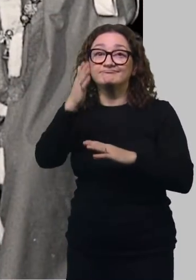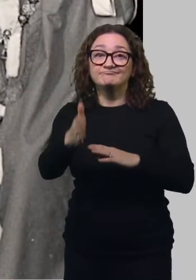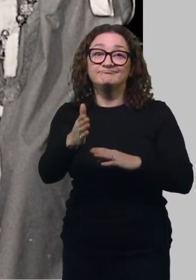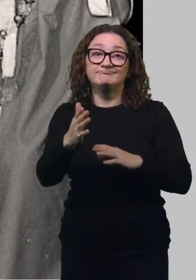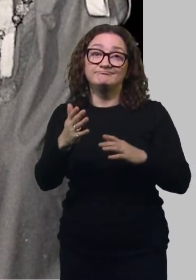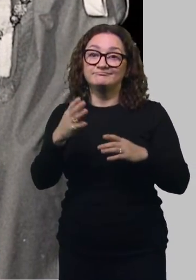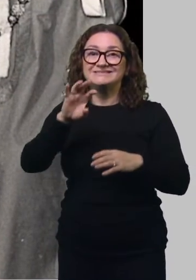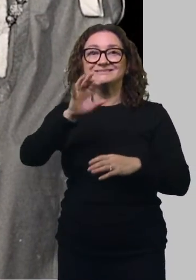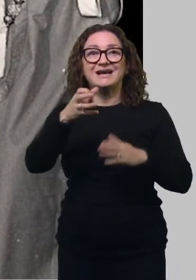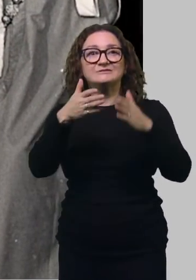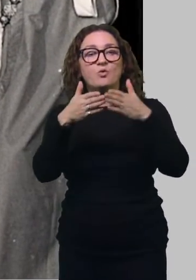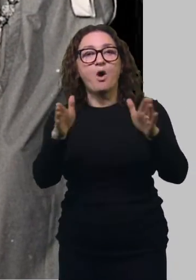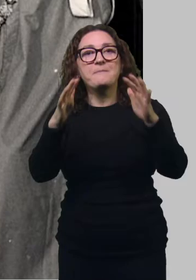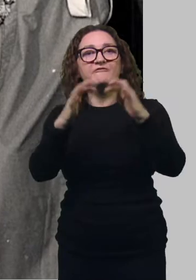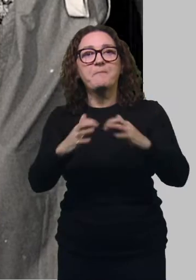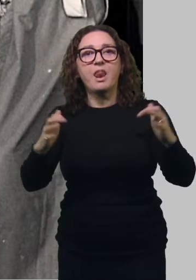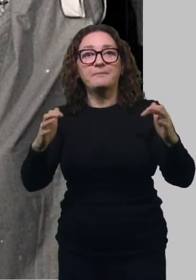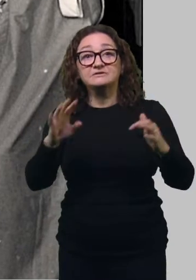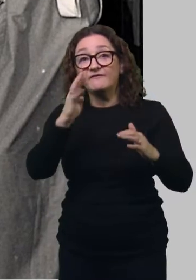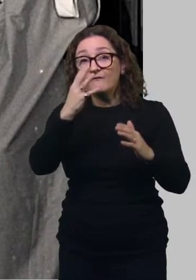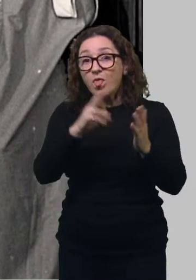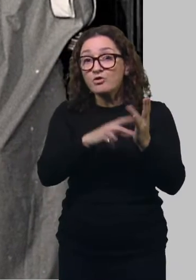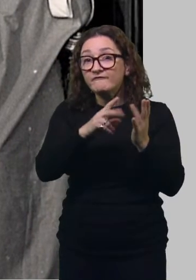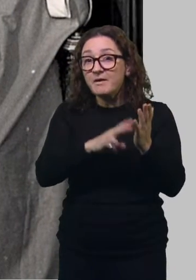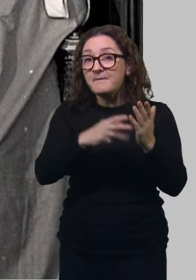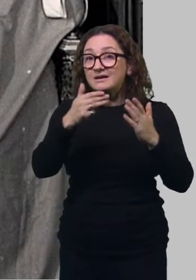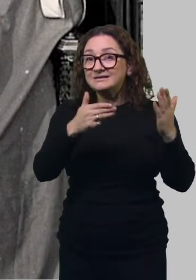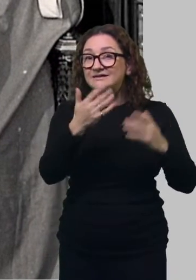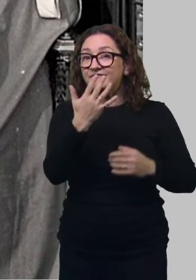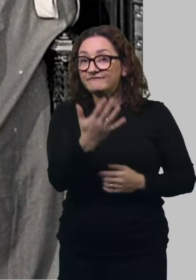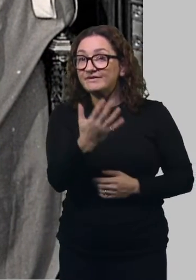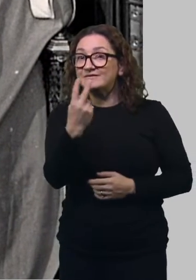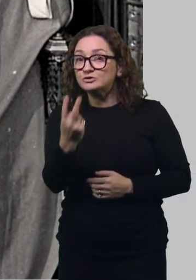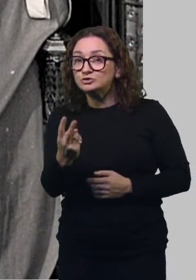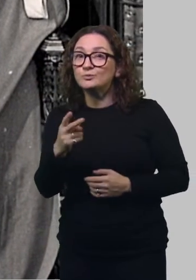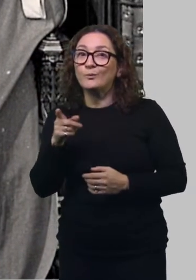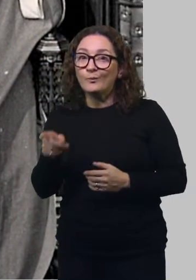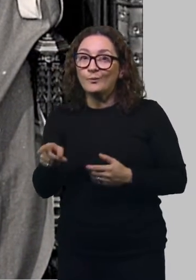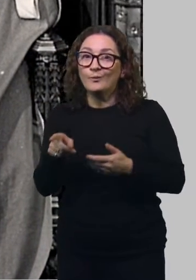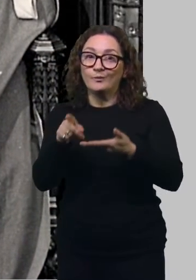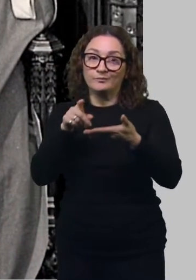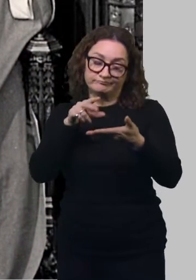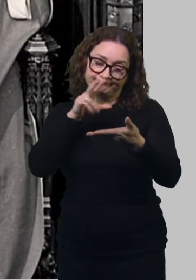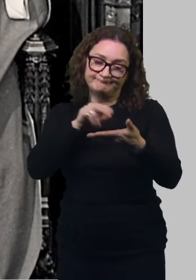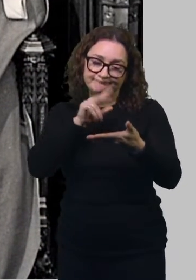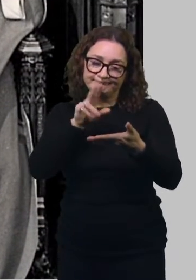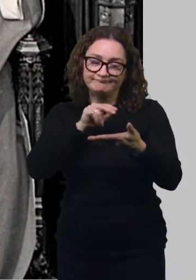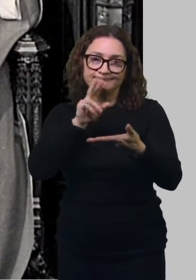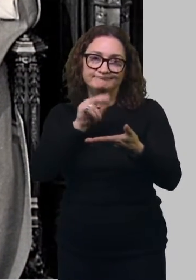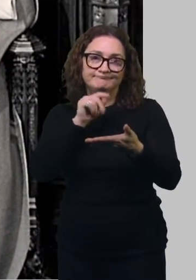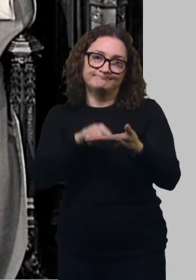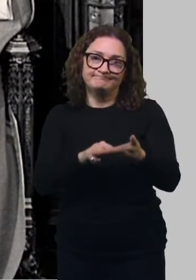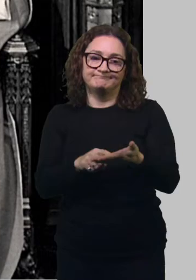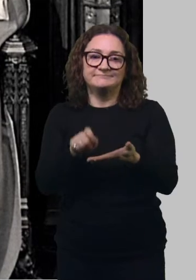1952, where she read and signed the Accession Declaration. She then made her first Queen's Speech to